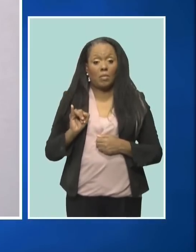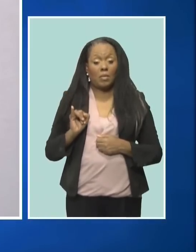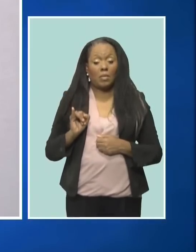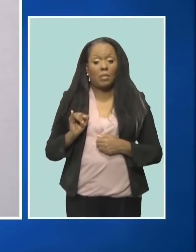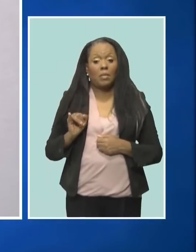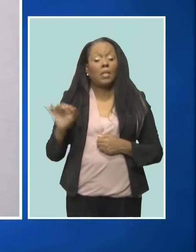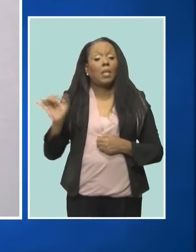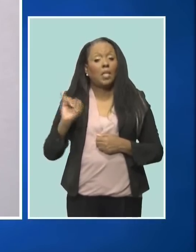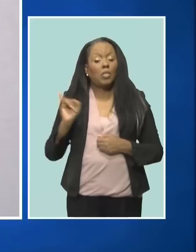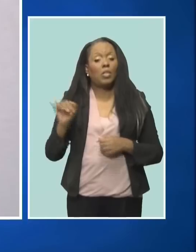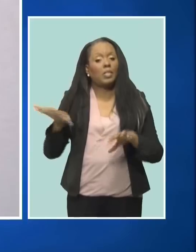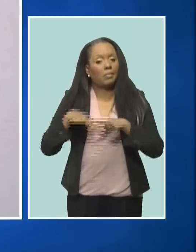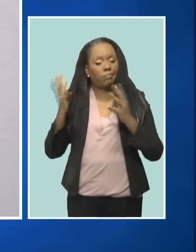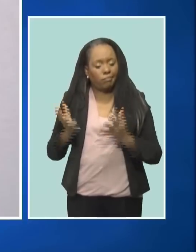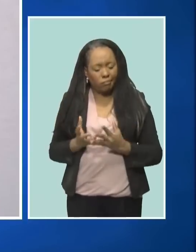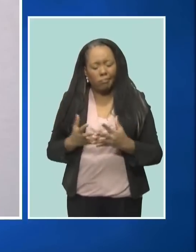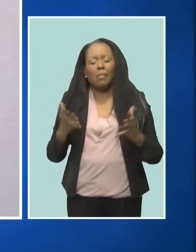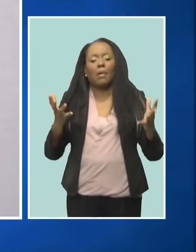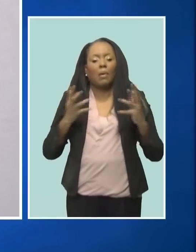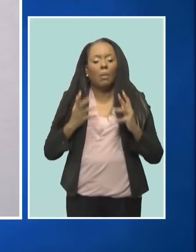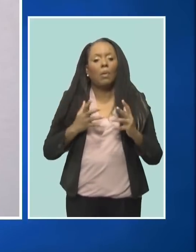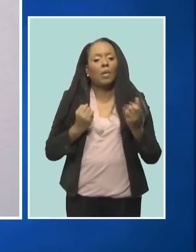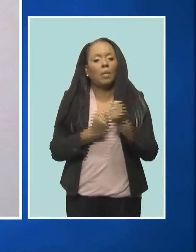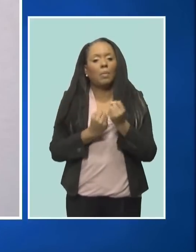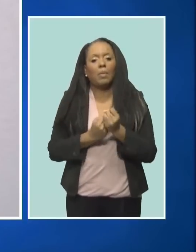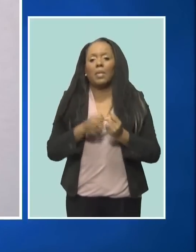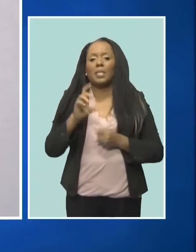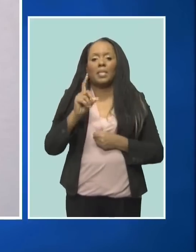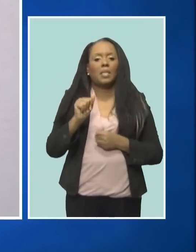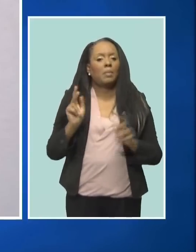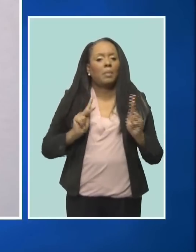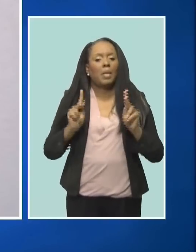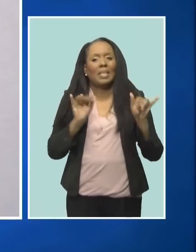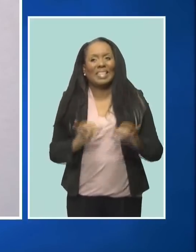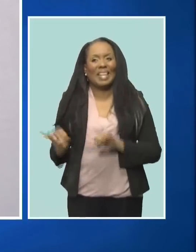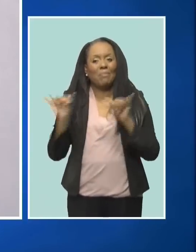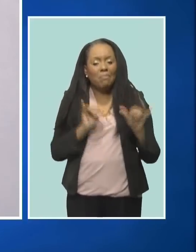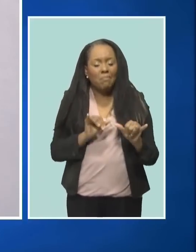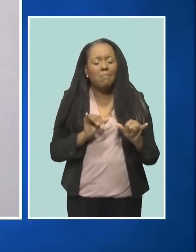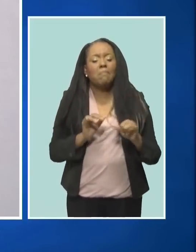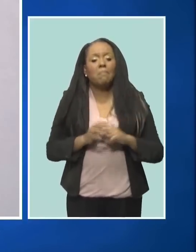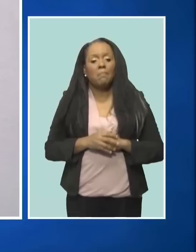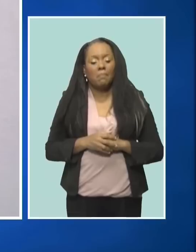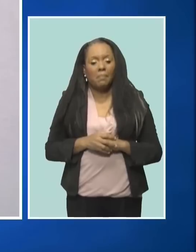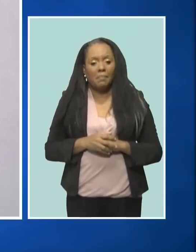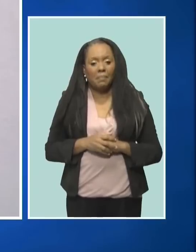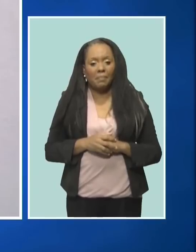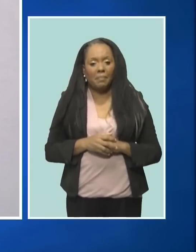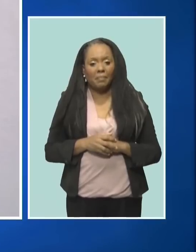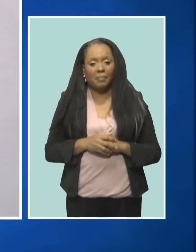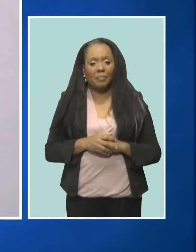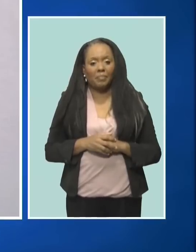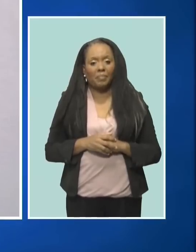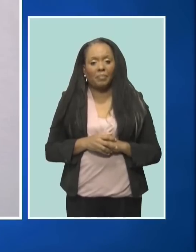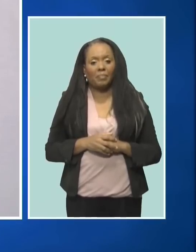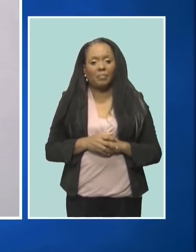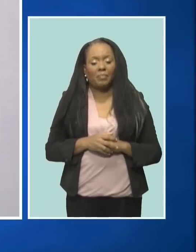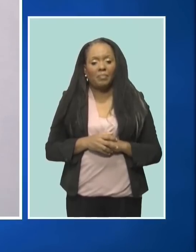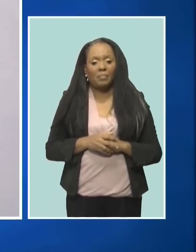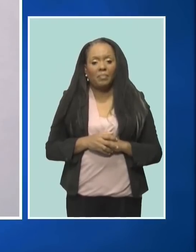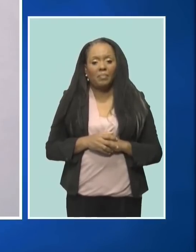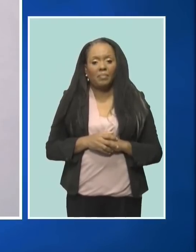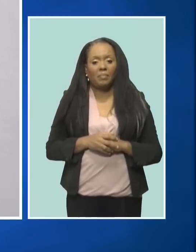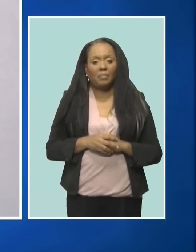can as we continue to support the wider society. I think it's important to take the issue